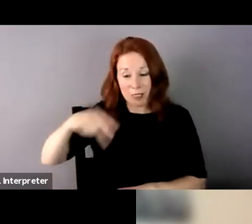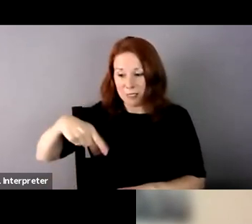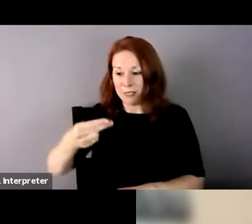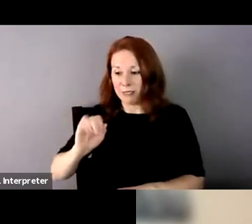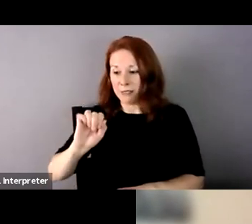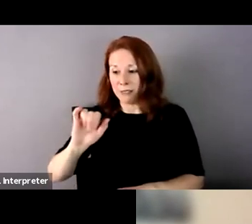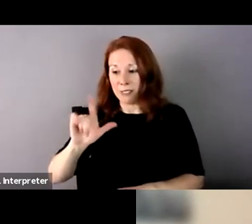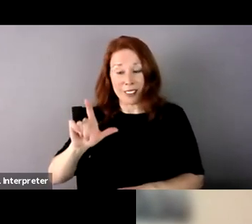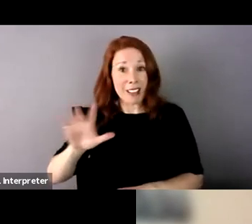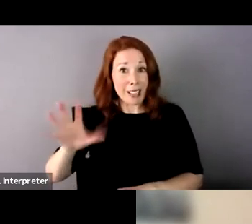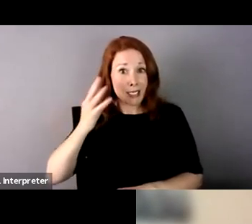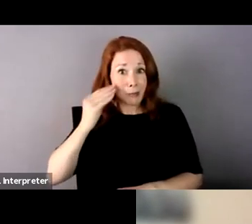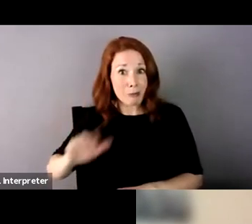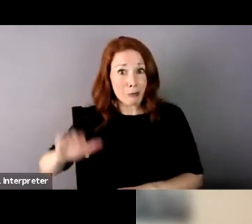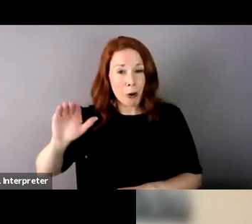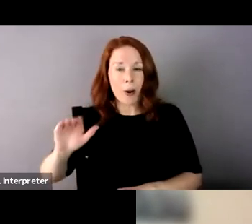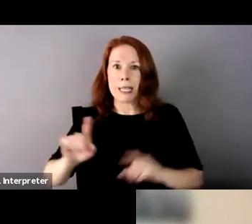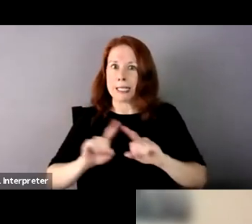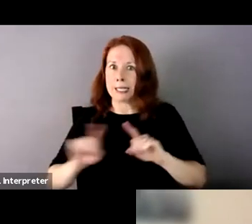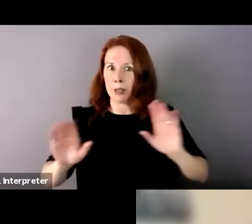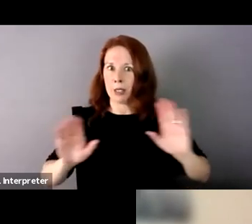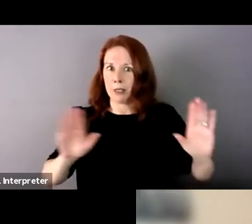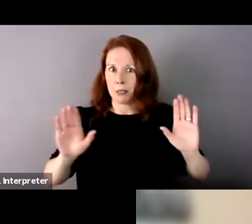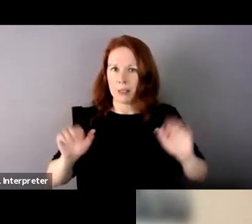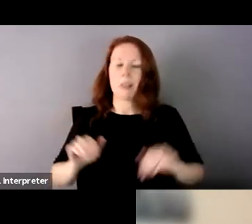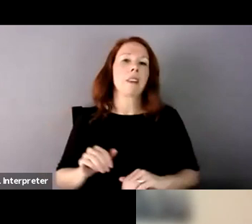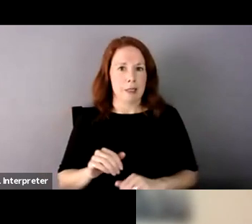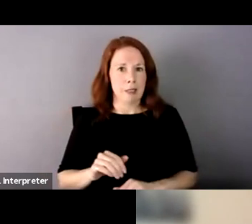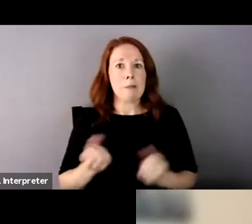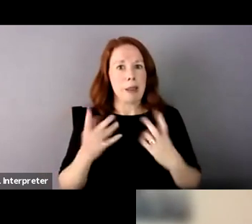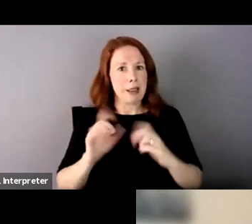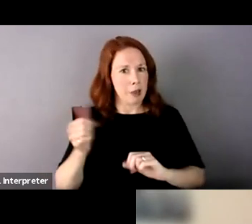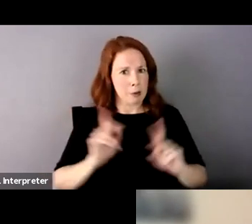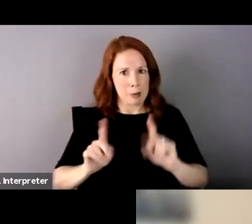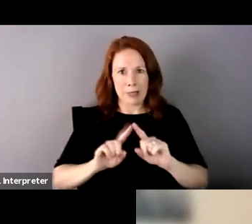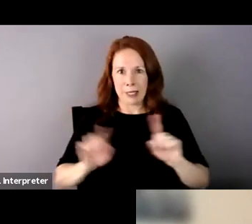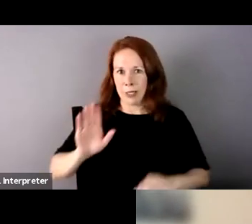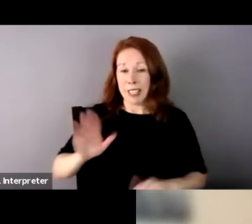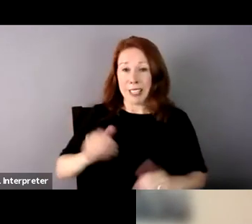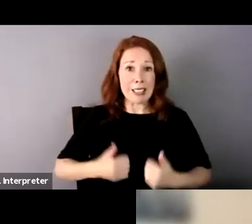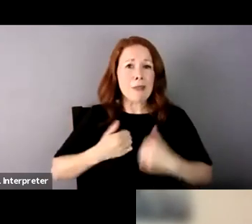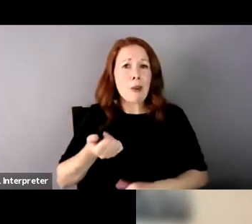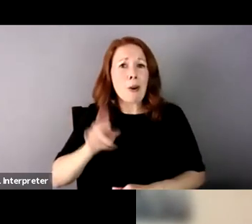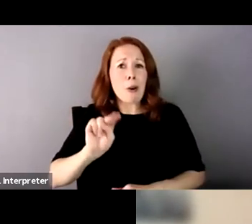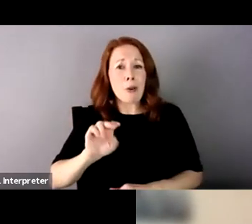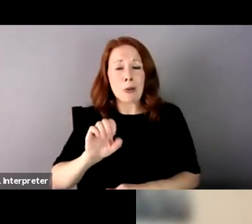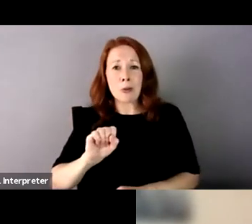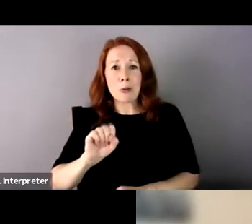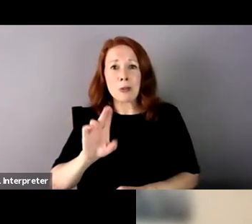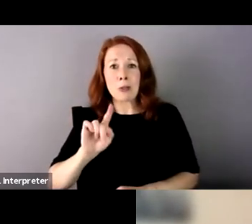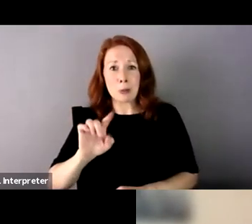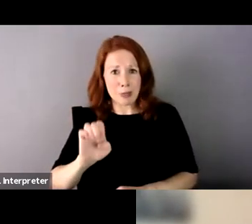than many people who have kind of walked that same journey. So he lived in his own suite in an apartment